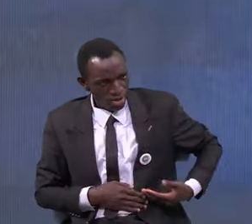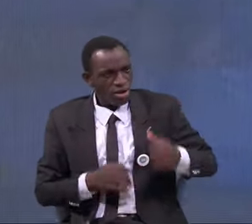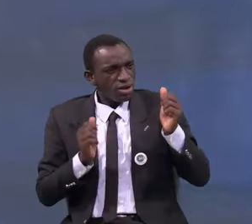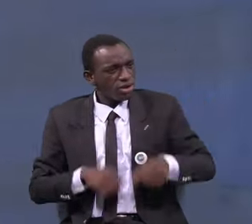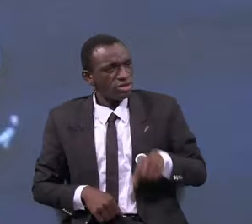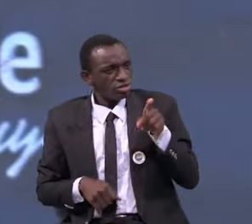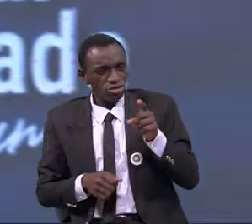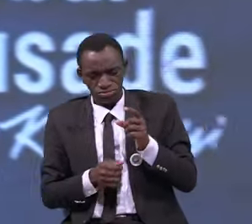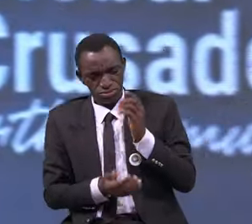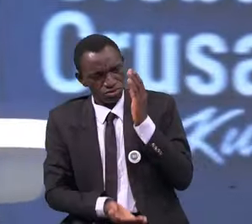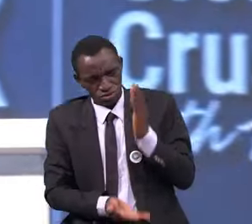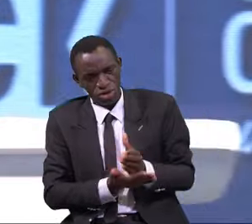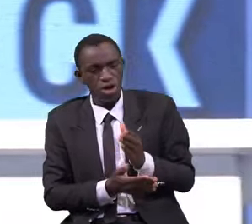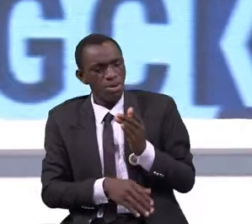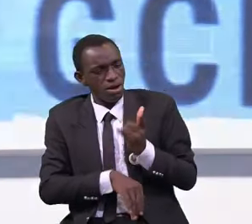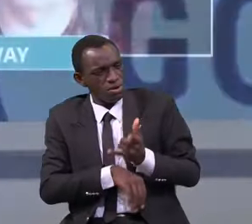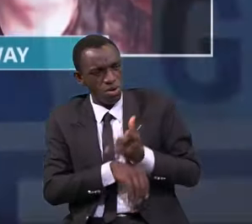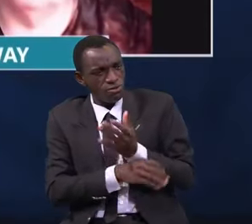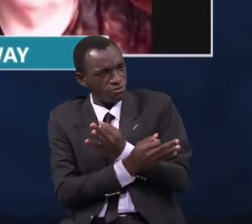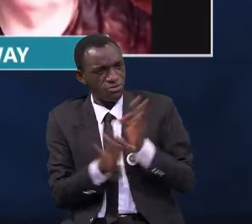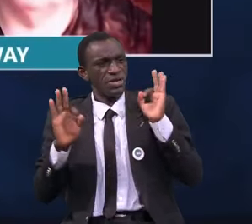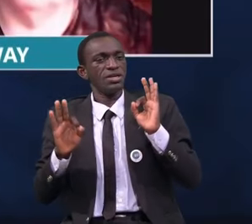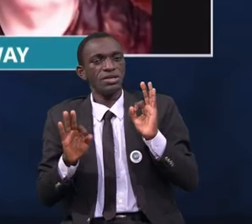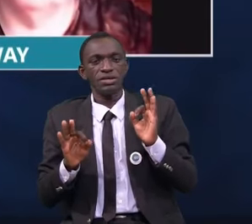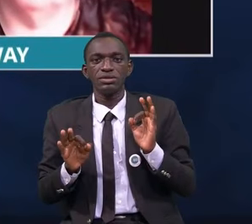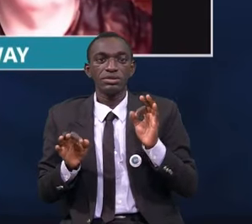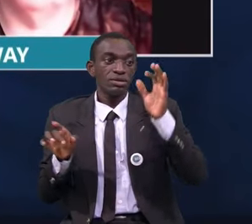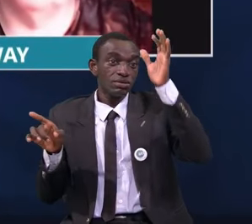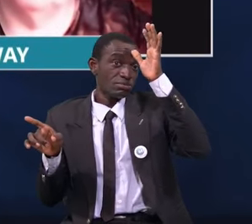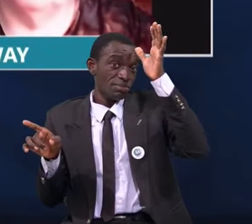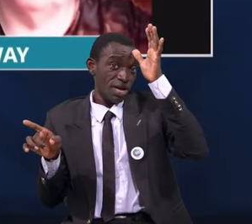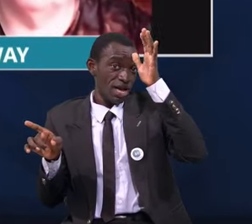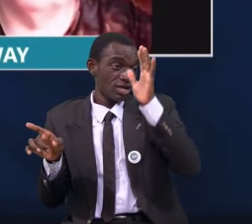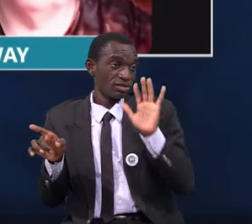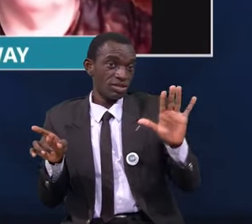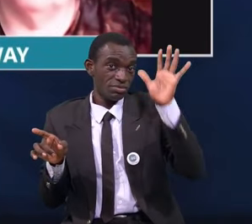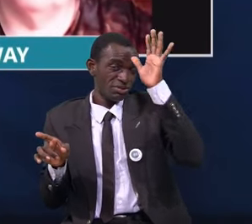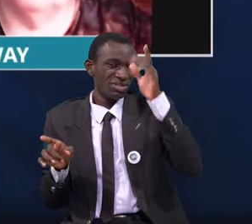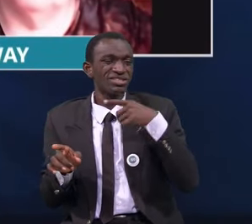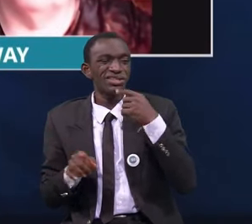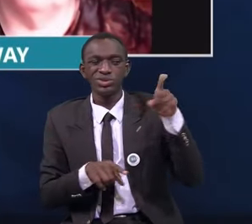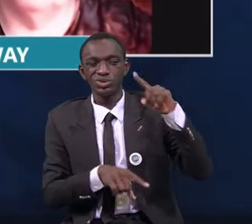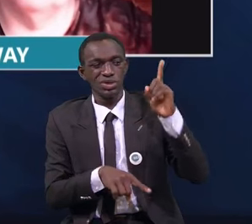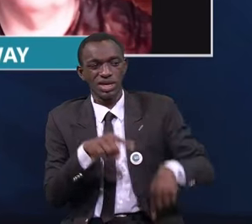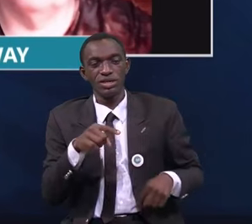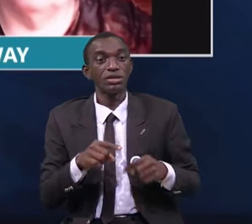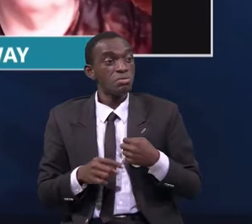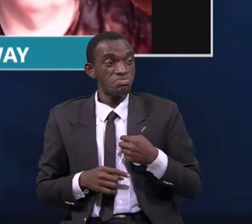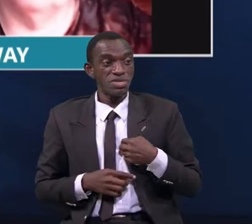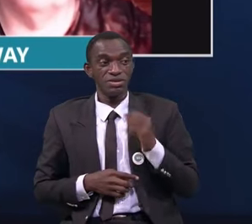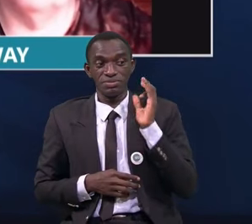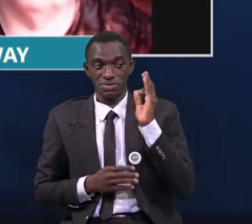alcohol? Papa said, you cannot. I say, you can.